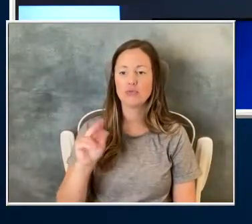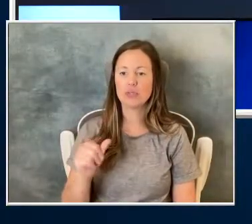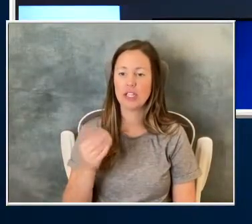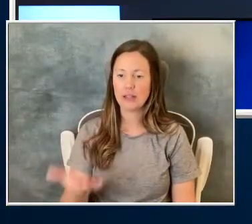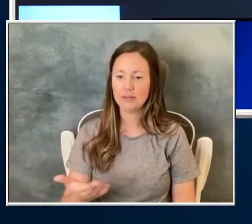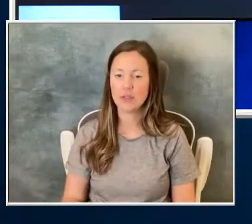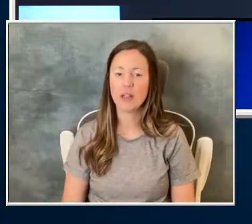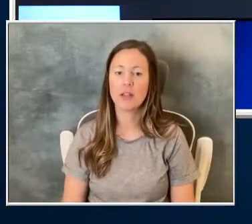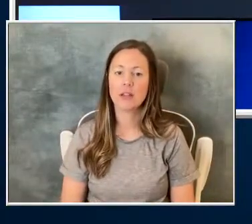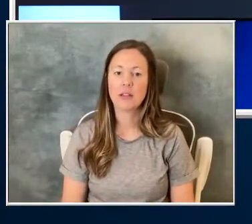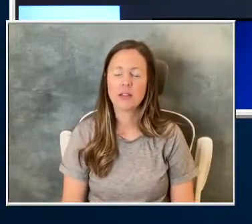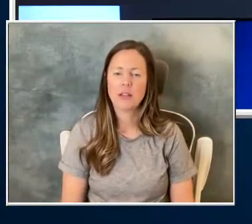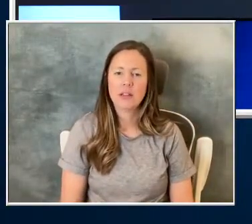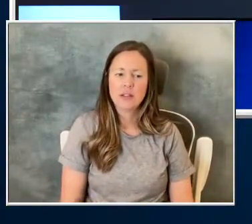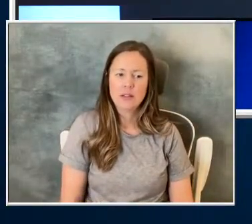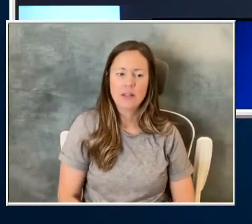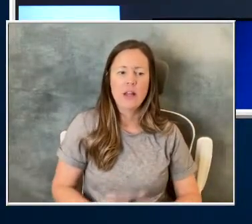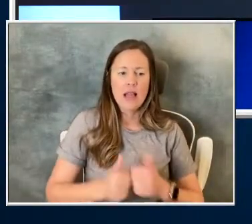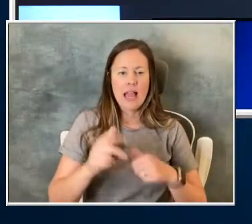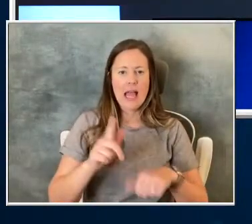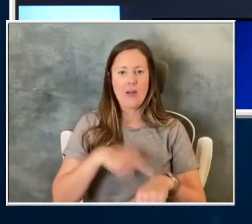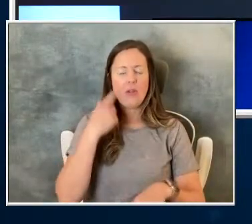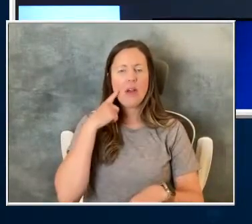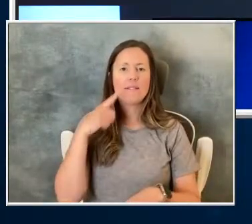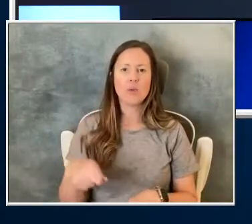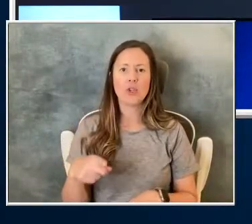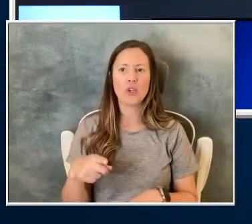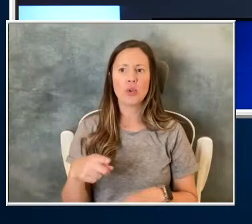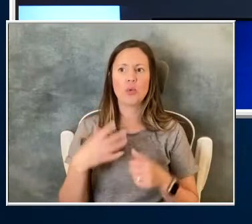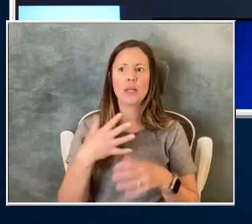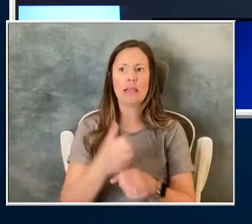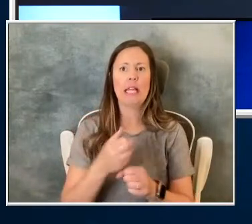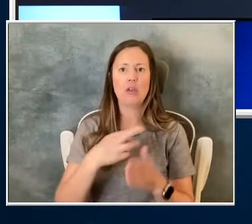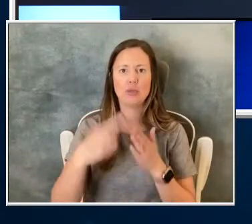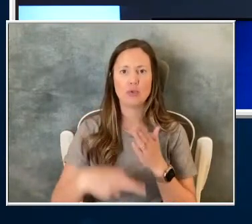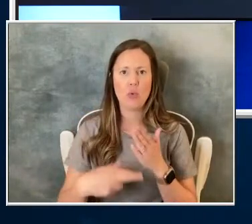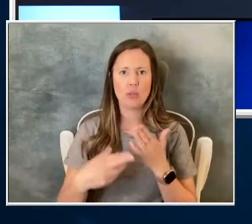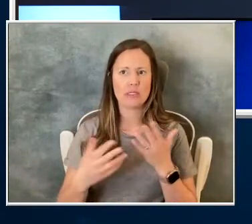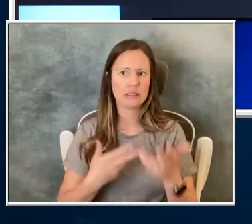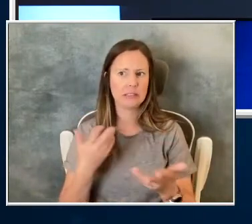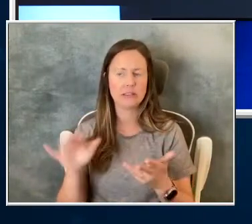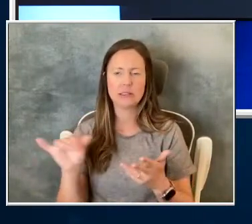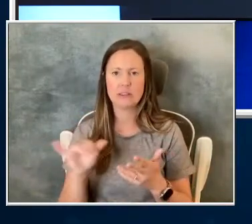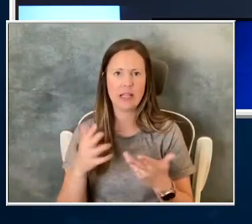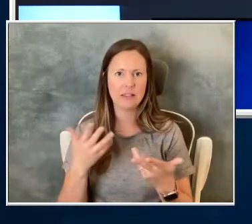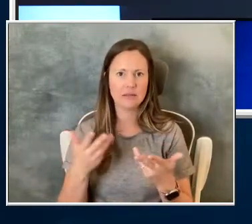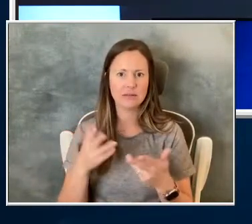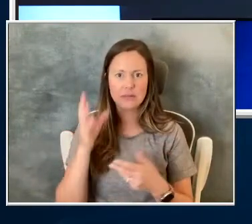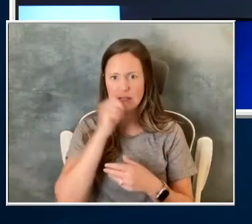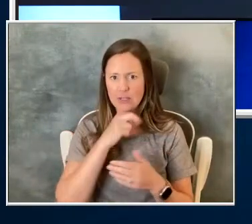how long was it taking for you all to get the results from your mammogram? I guess those results were trickling in.